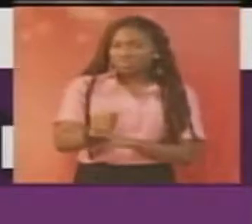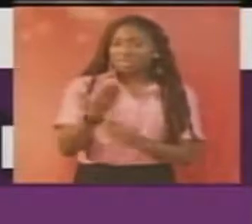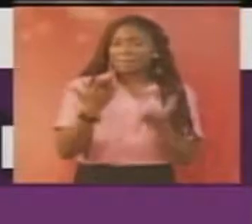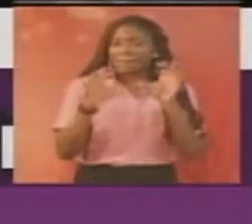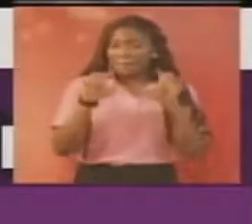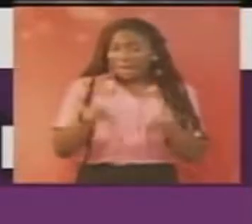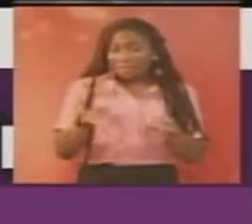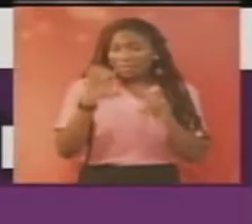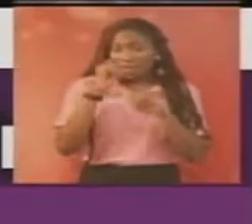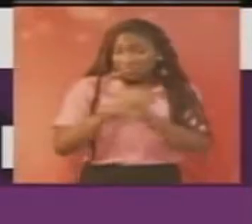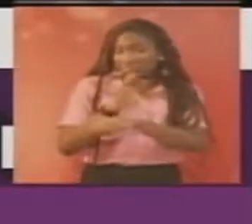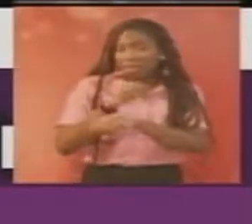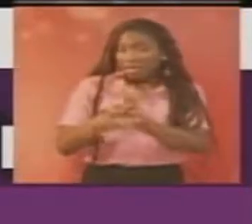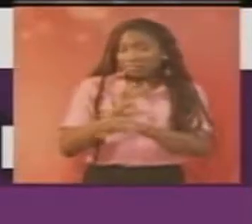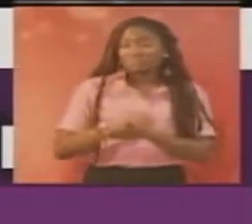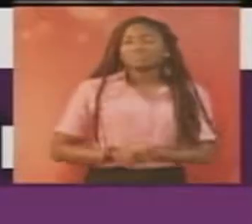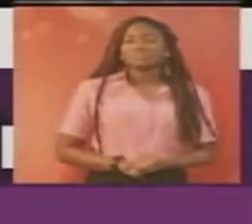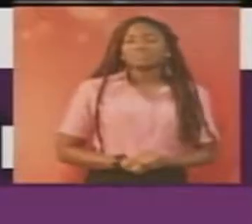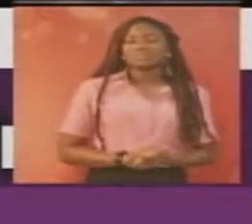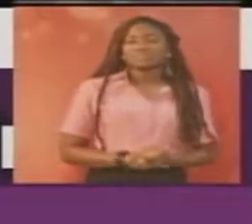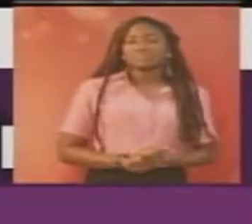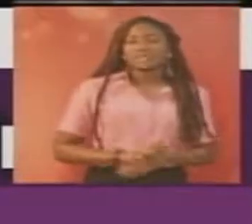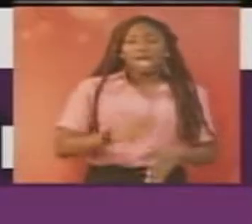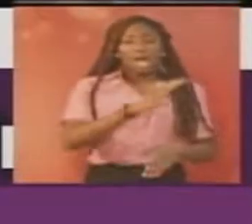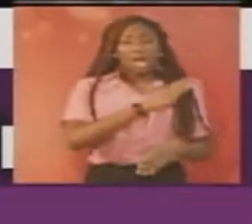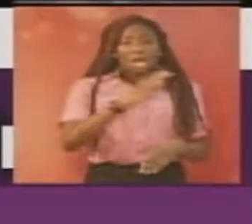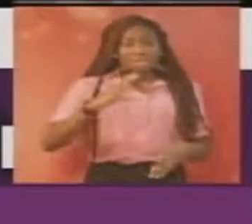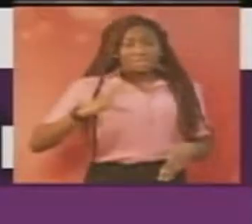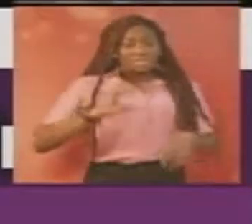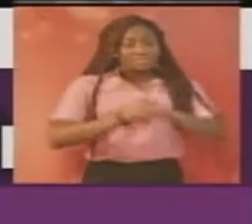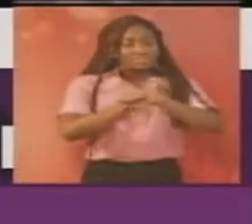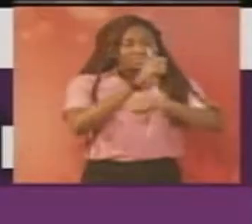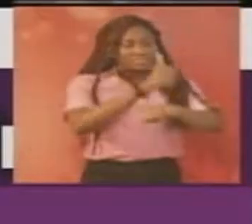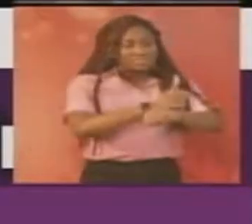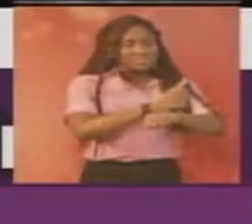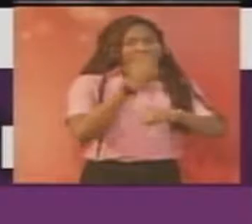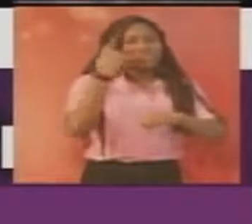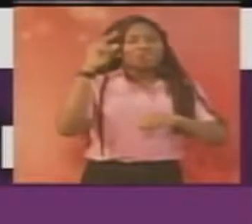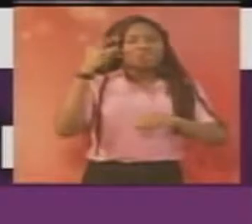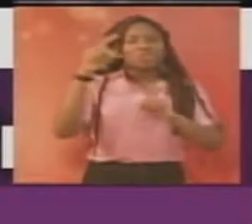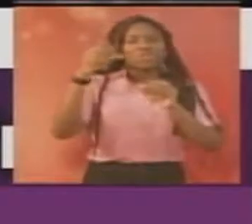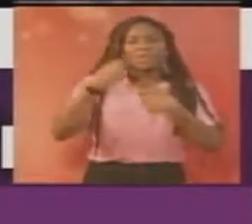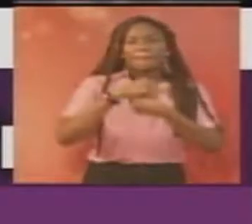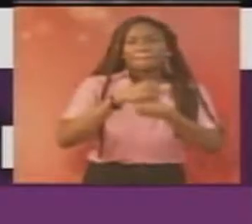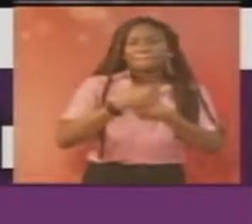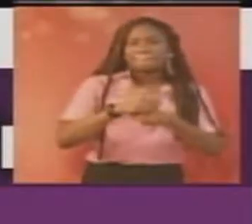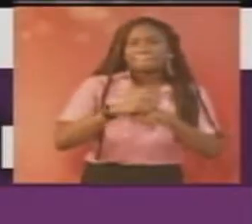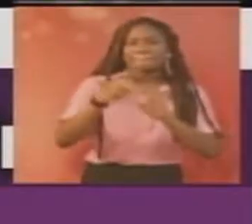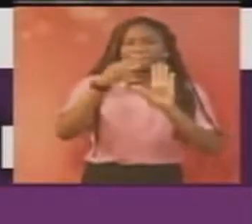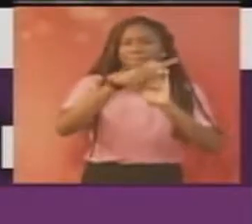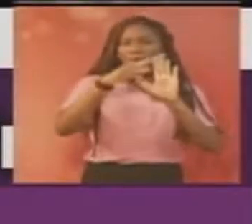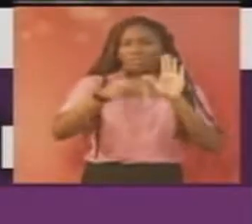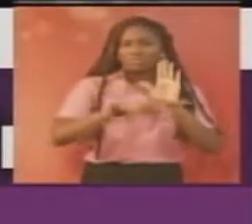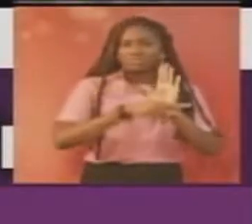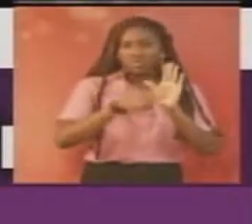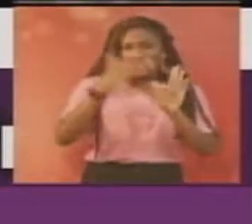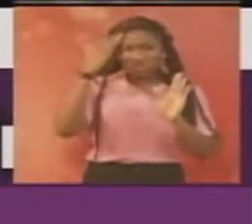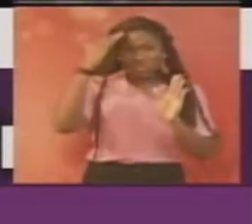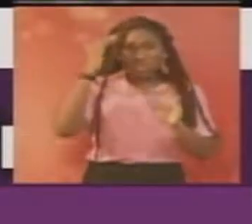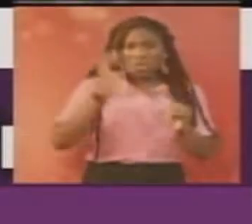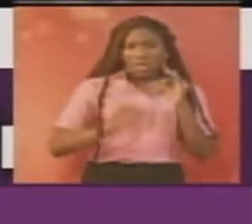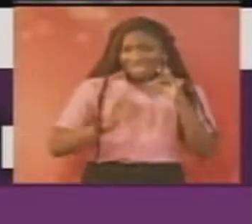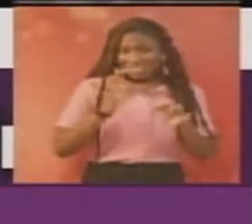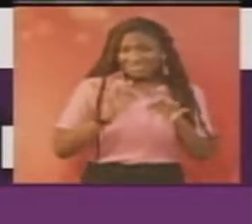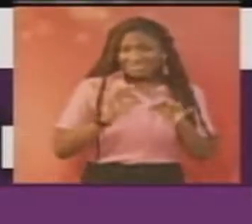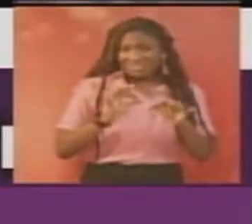a committee was to be set up to come up with an exemptions policy. Would you be able to share with us if that was done, if anything has come out of